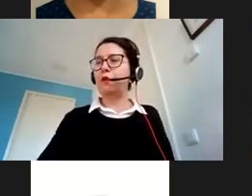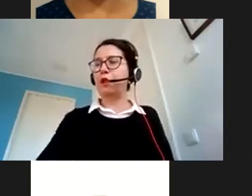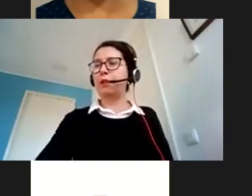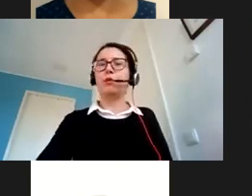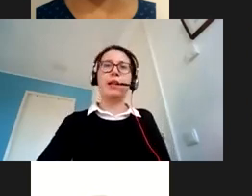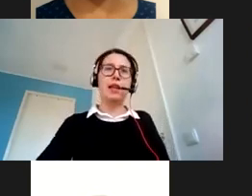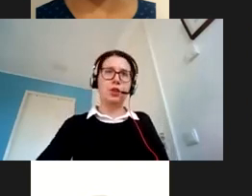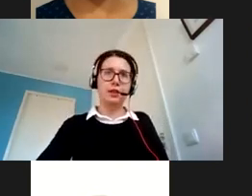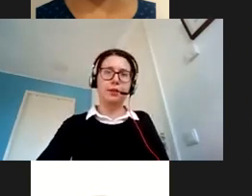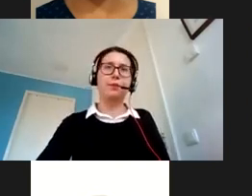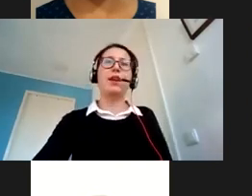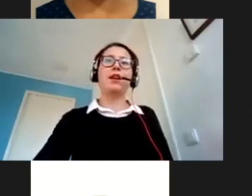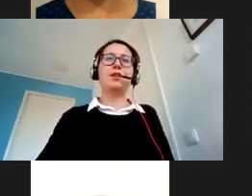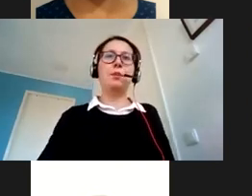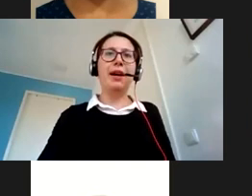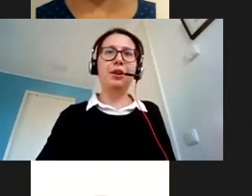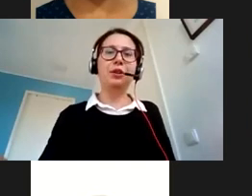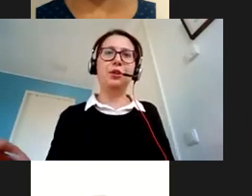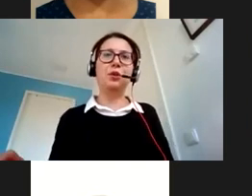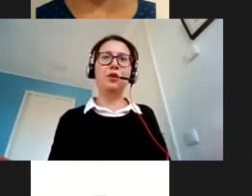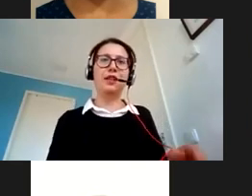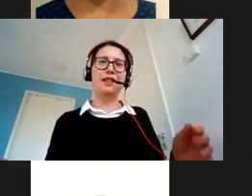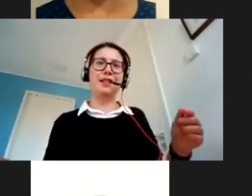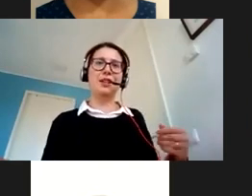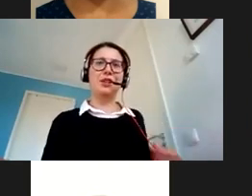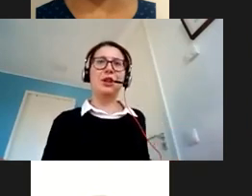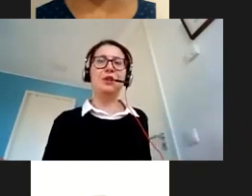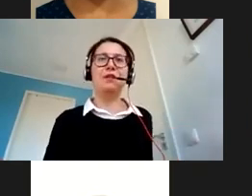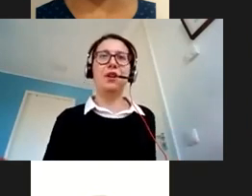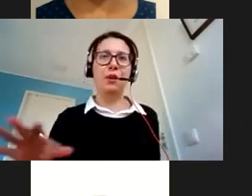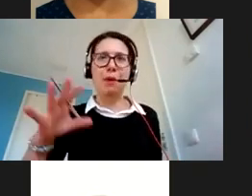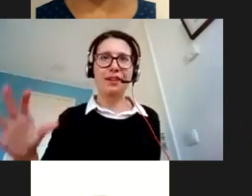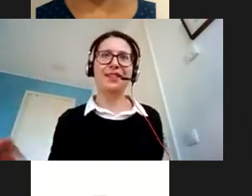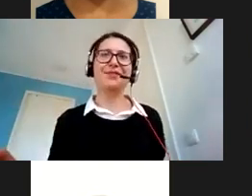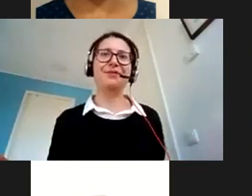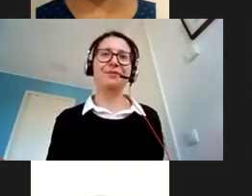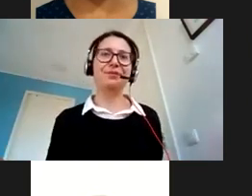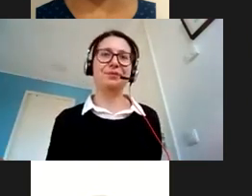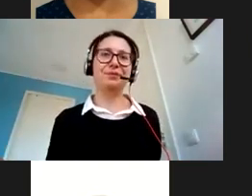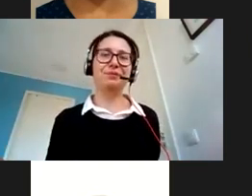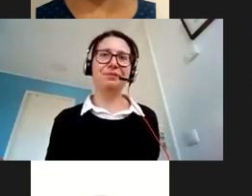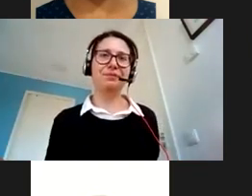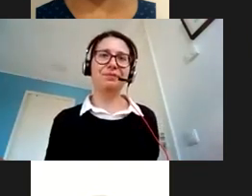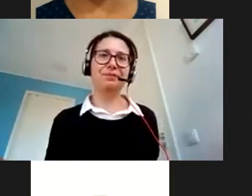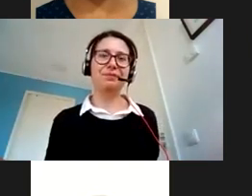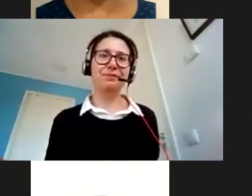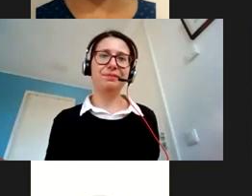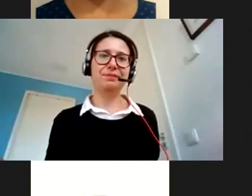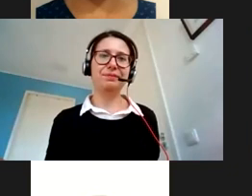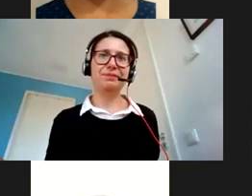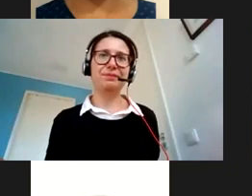the EU Fundamental Rights Agency. So Marco, to you for this conclusive remarks.